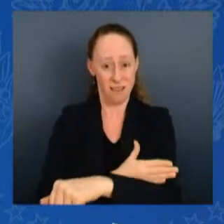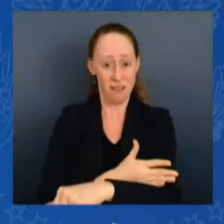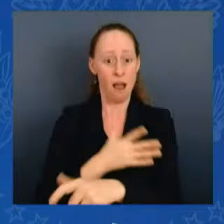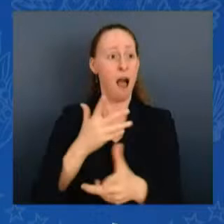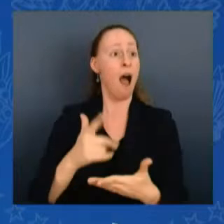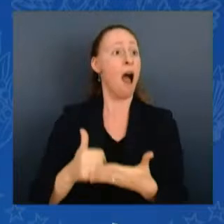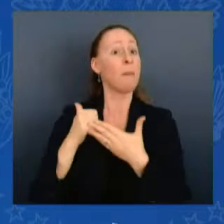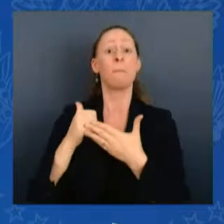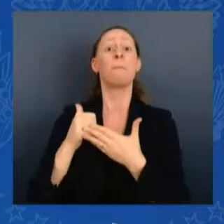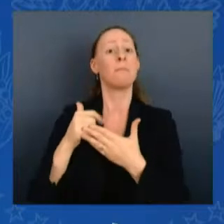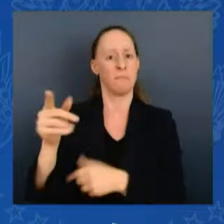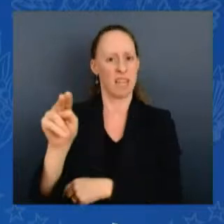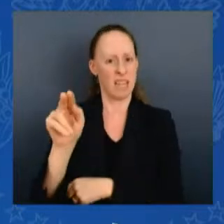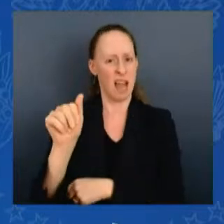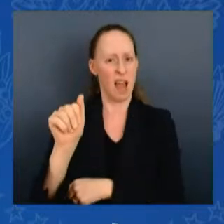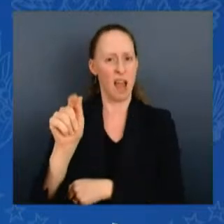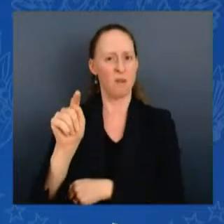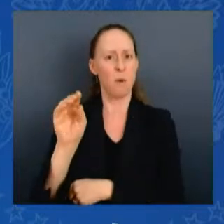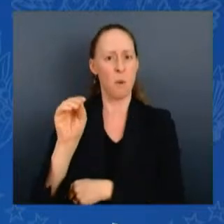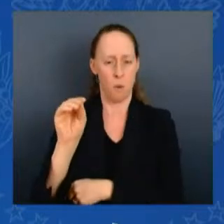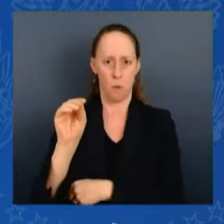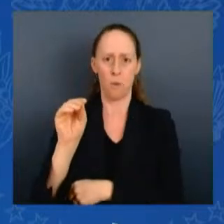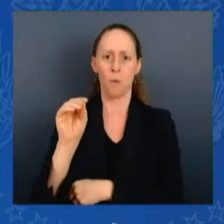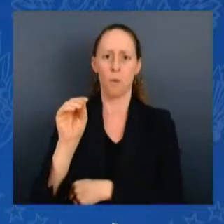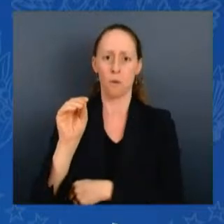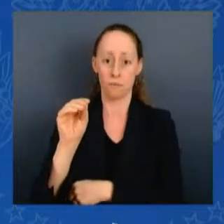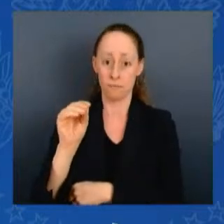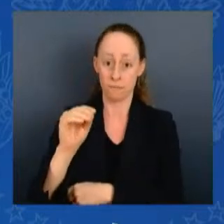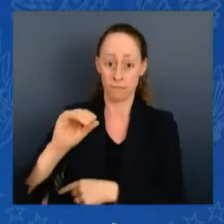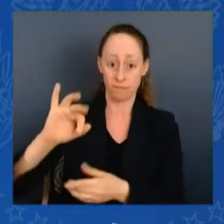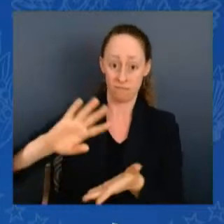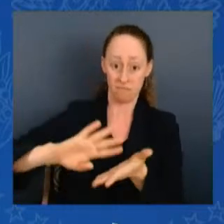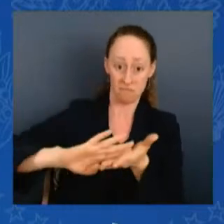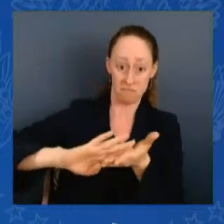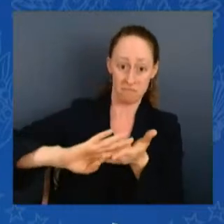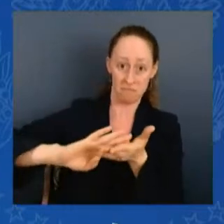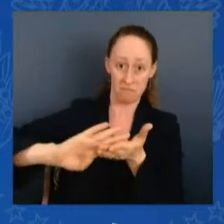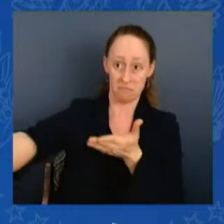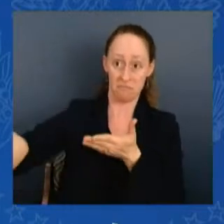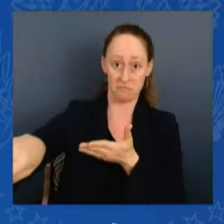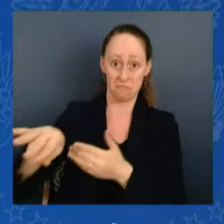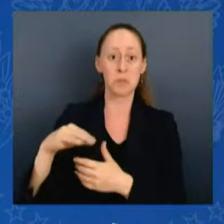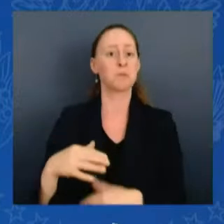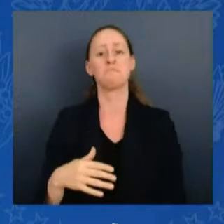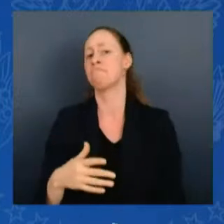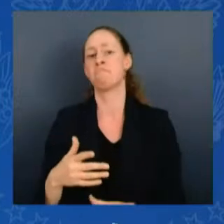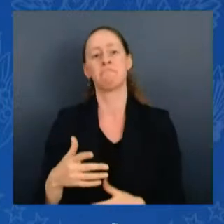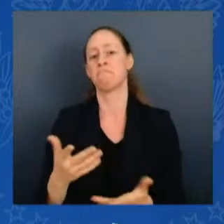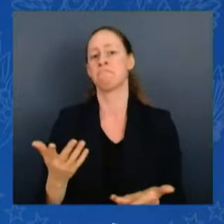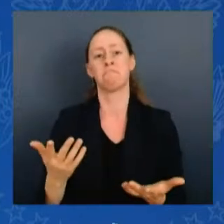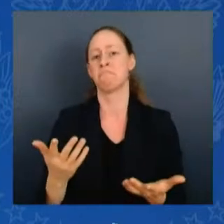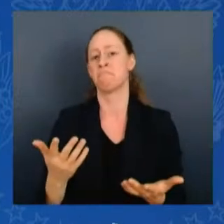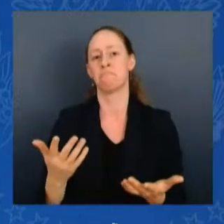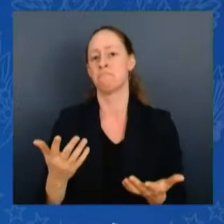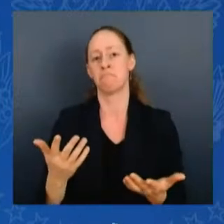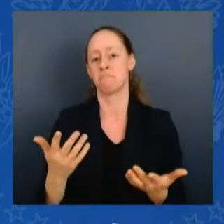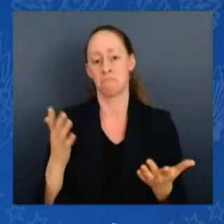happen if there was no NATO. Another war in Europe, American troops fighting and